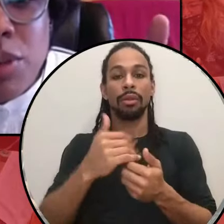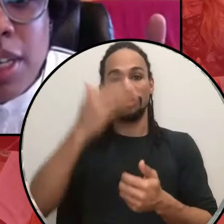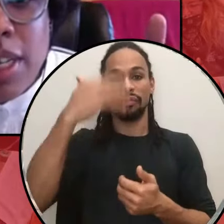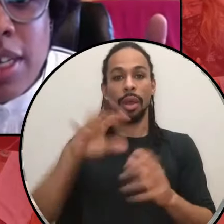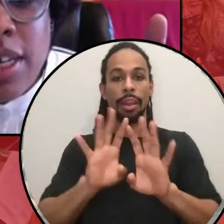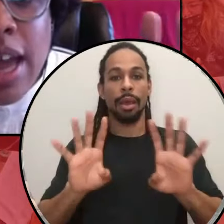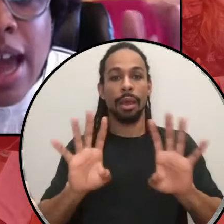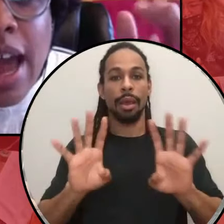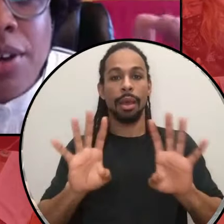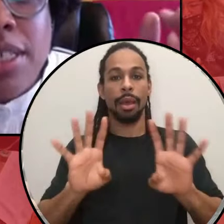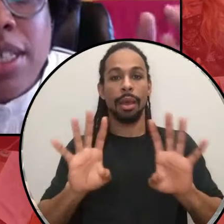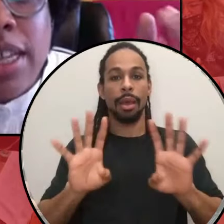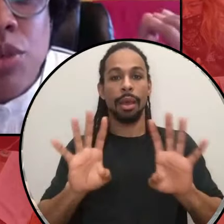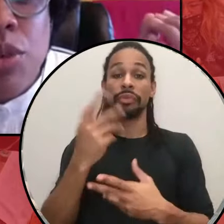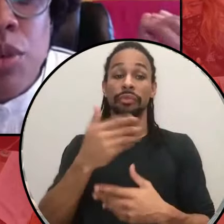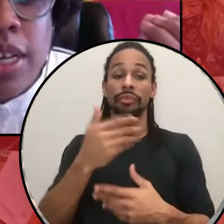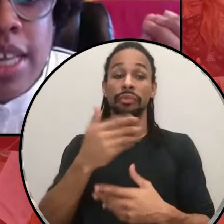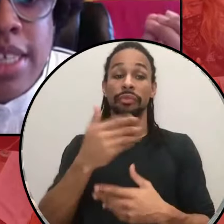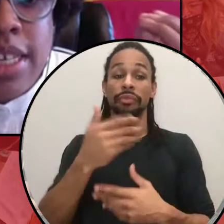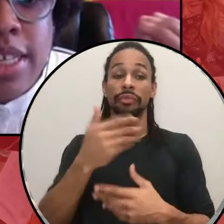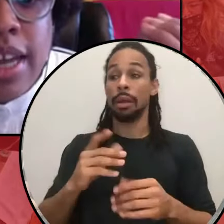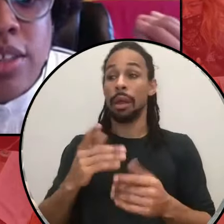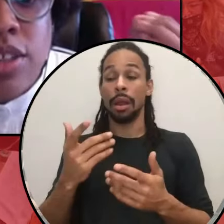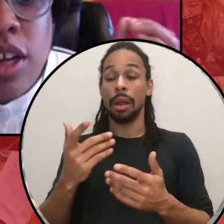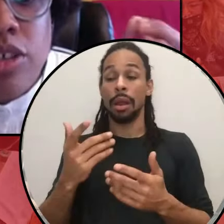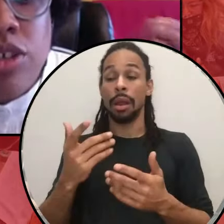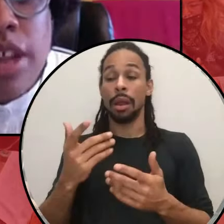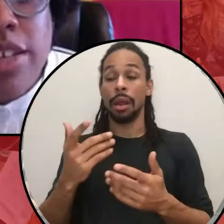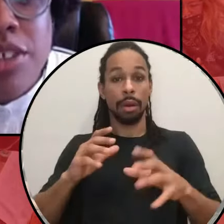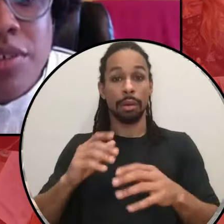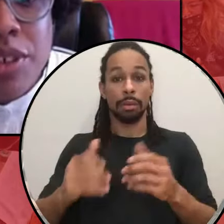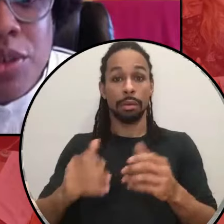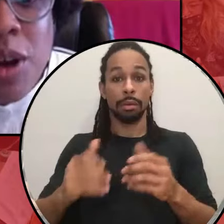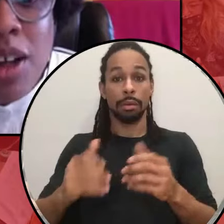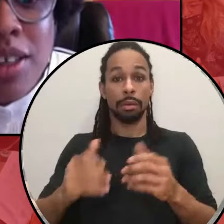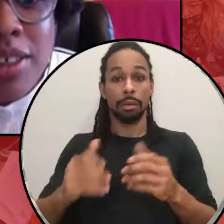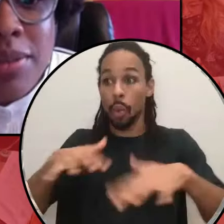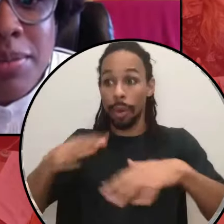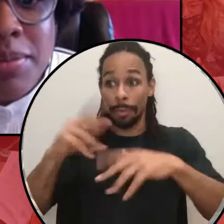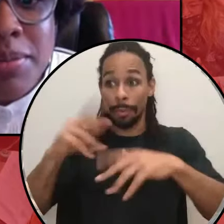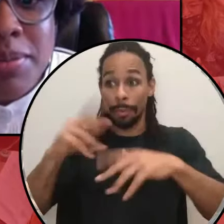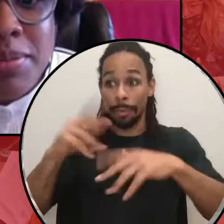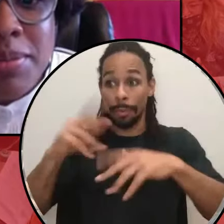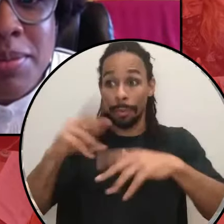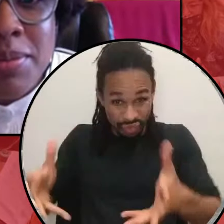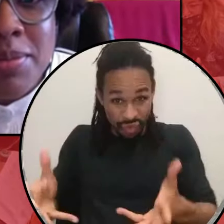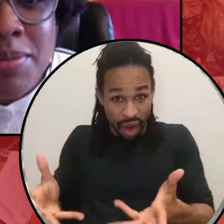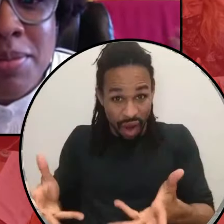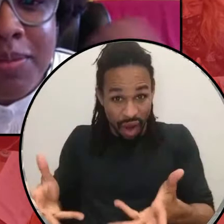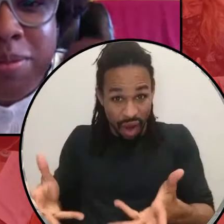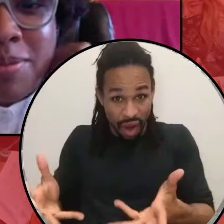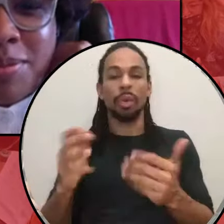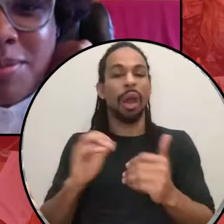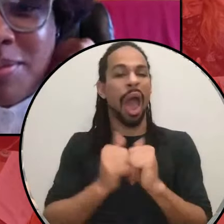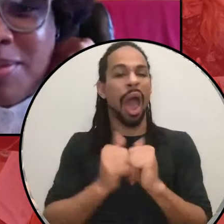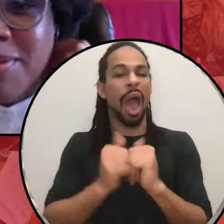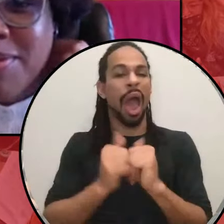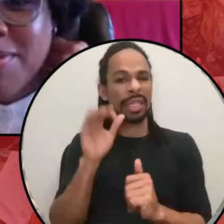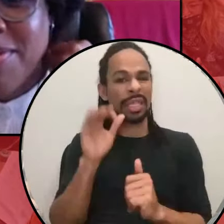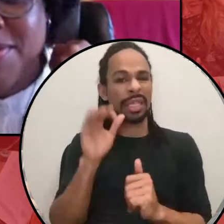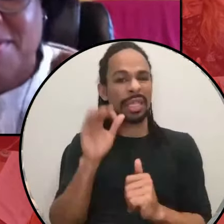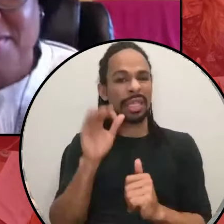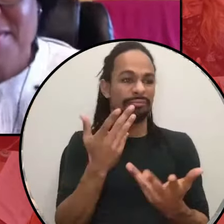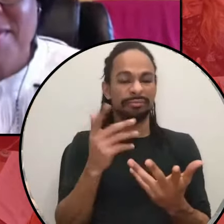rising majority. How does electoral organizing connect to larger strategy for you all? Awesome. Thanks for this question, Ajaris,